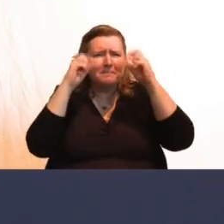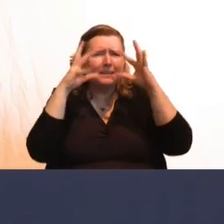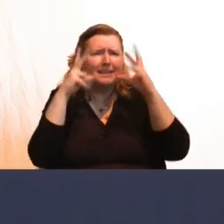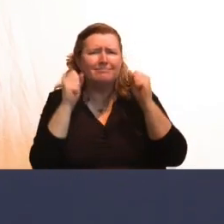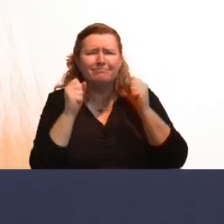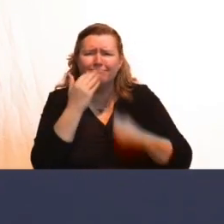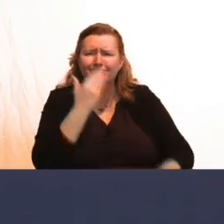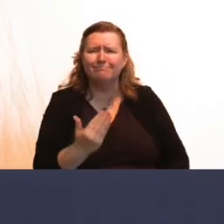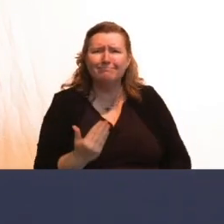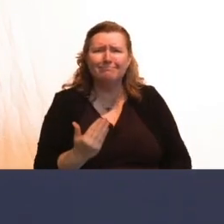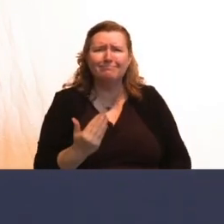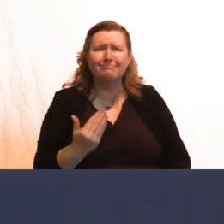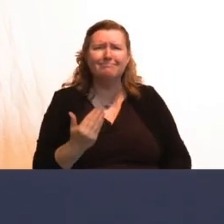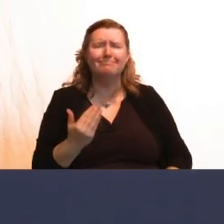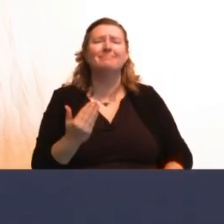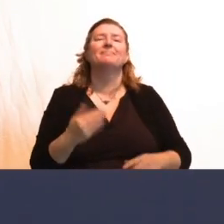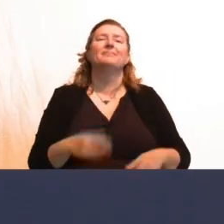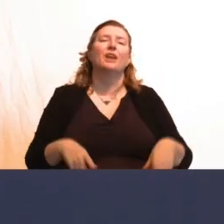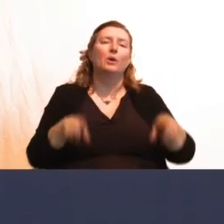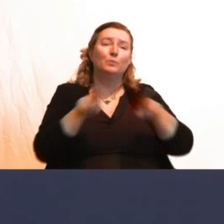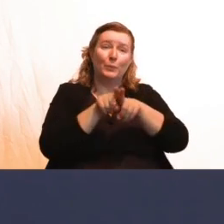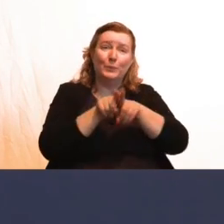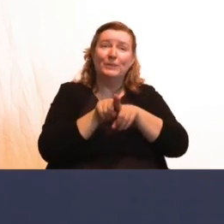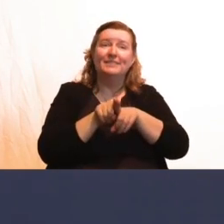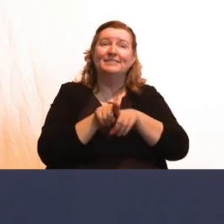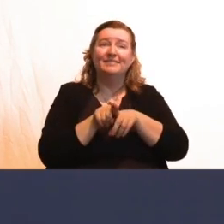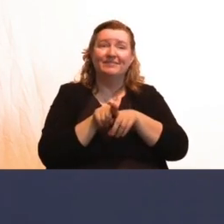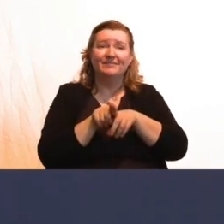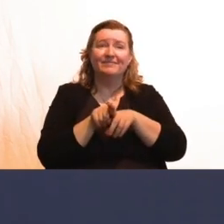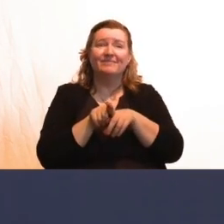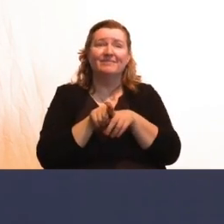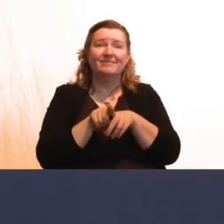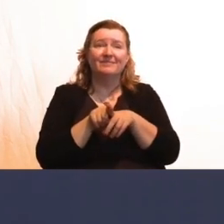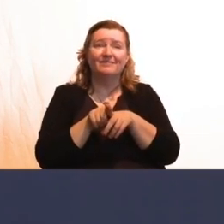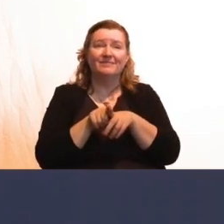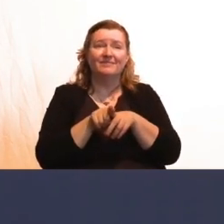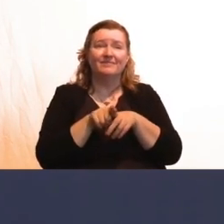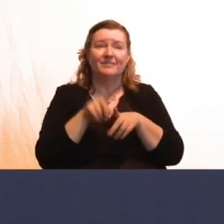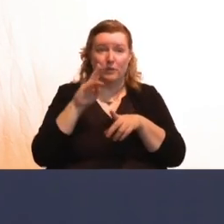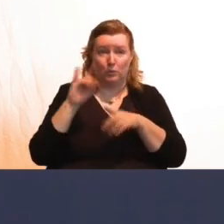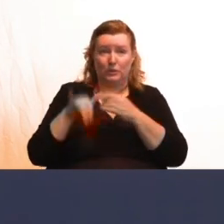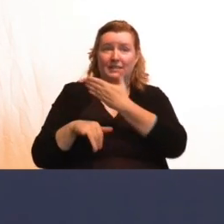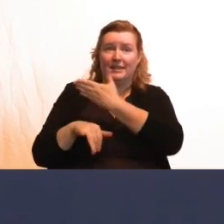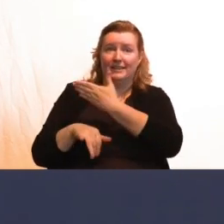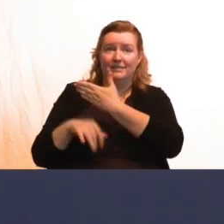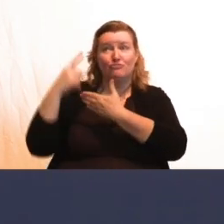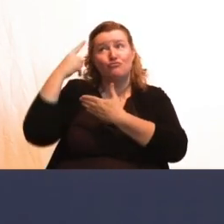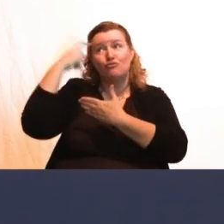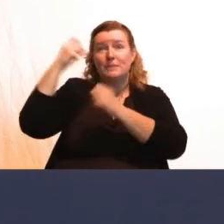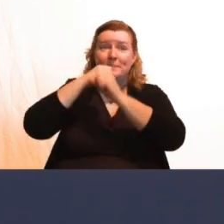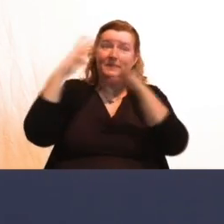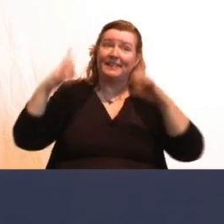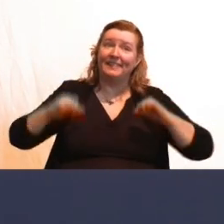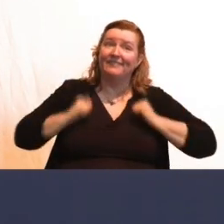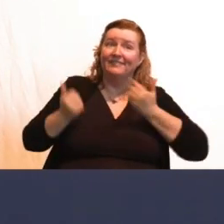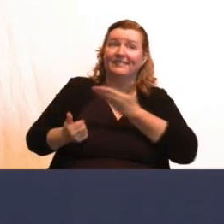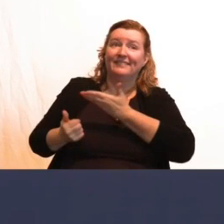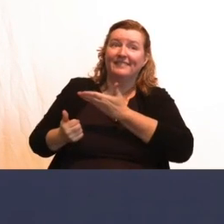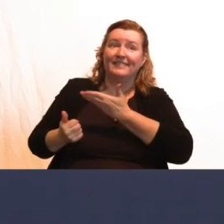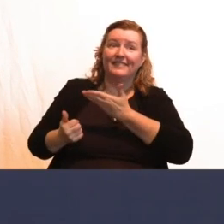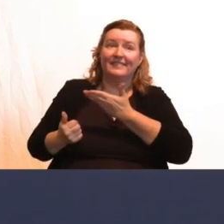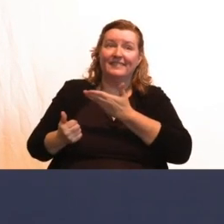Judy's dreams in life is to ride a bulldozer. And that Matt, his brother Matt, is going to make